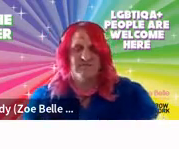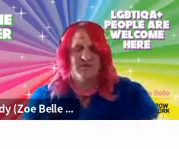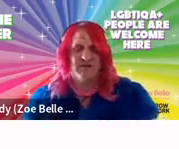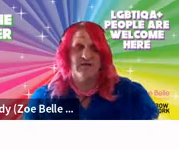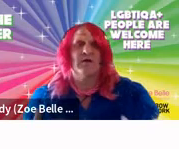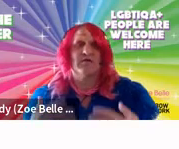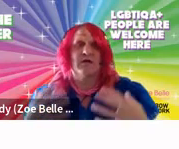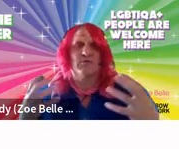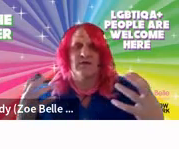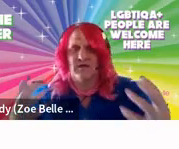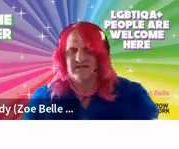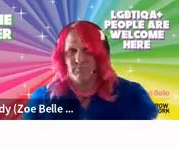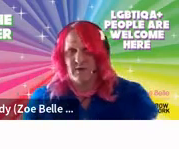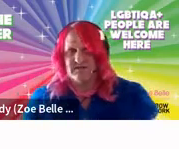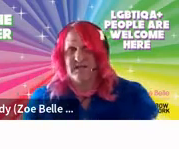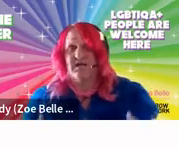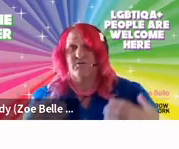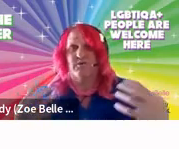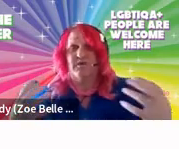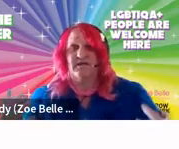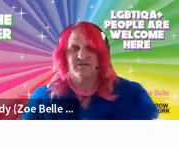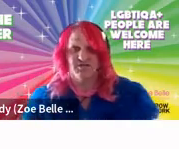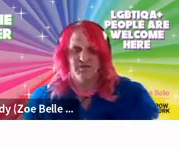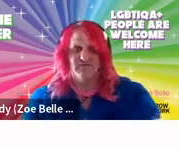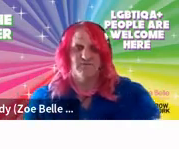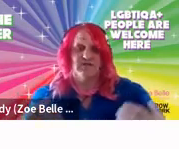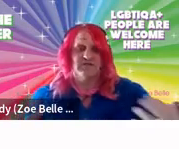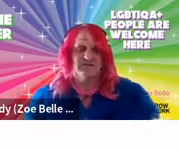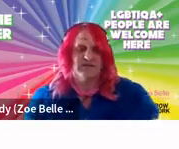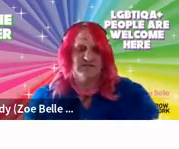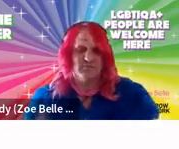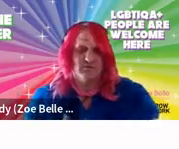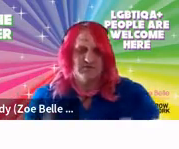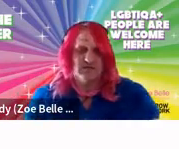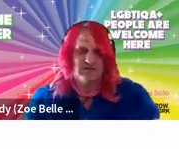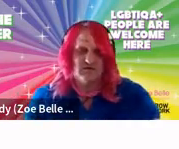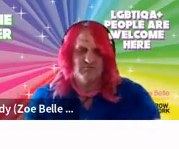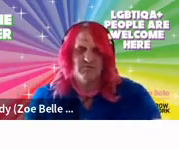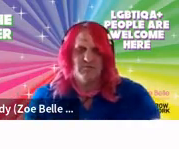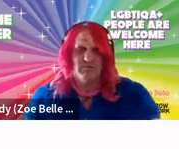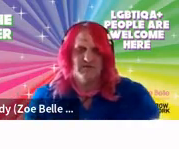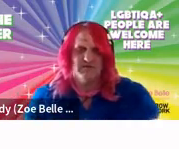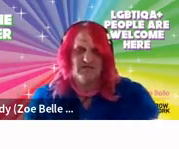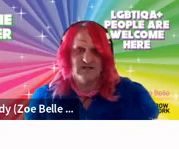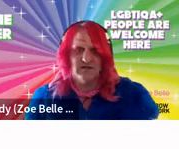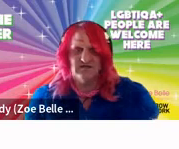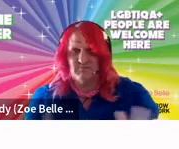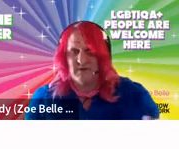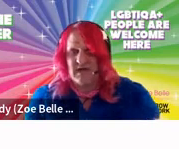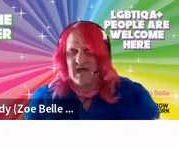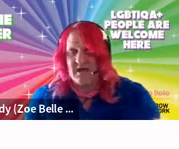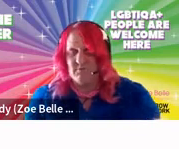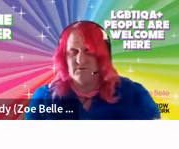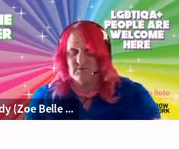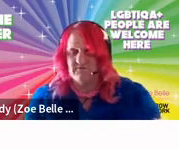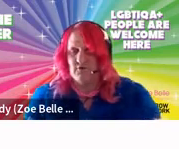lives. This is something that we need to break down and we need to shift. We need to be supporting young people in particular to being able to